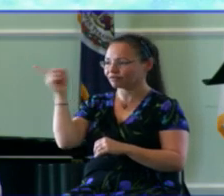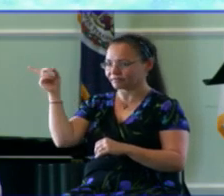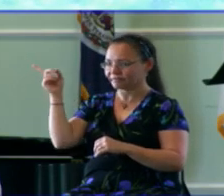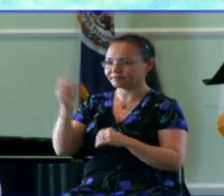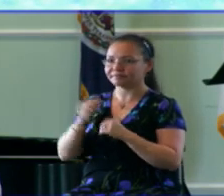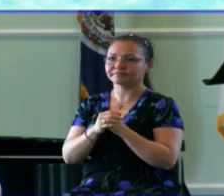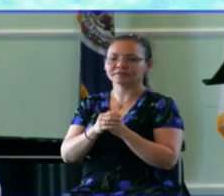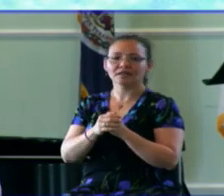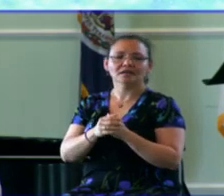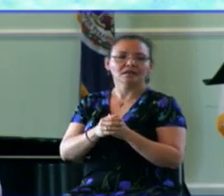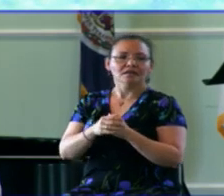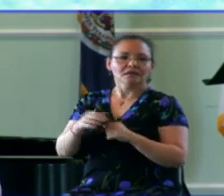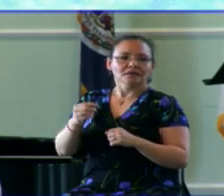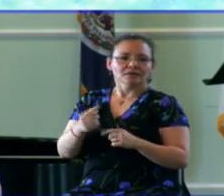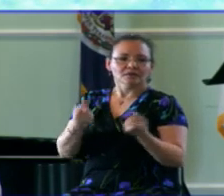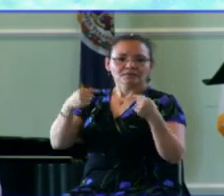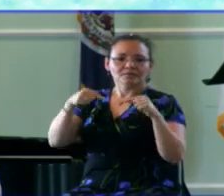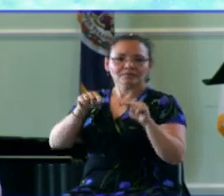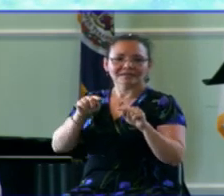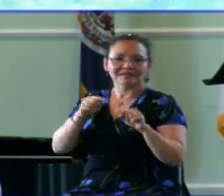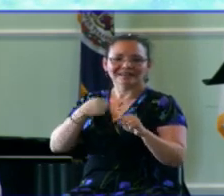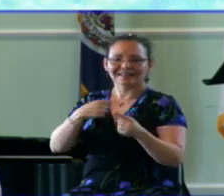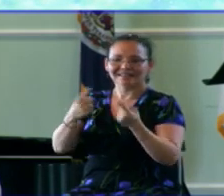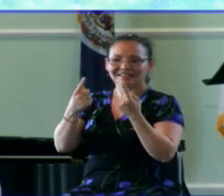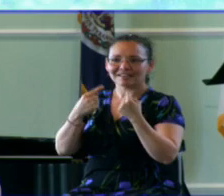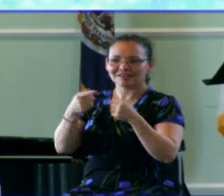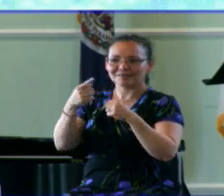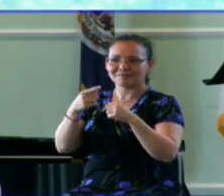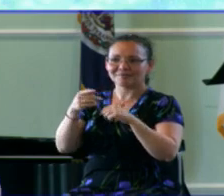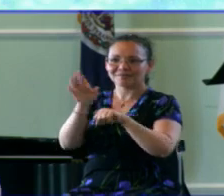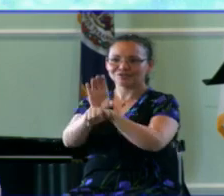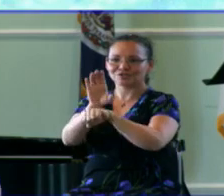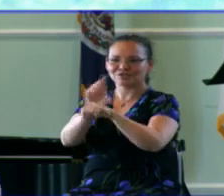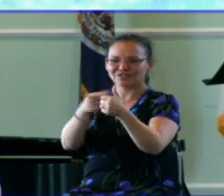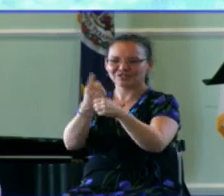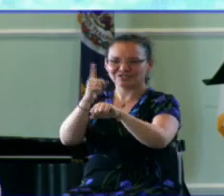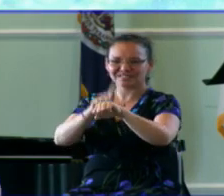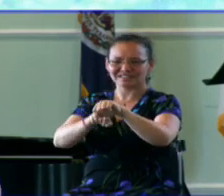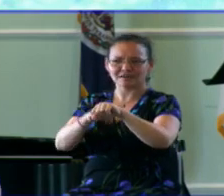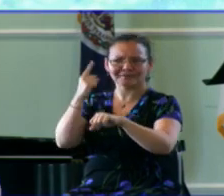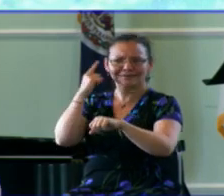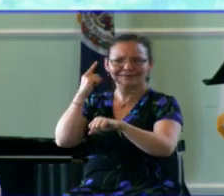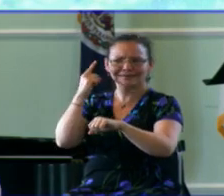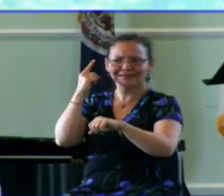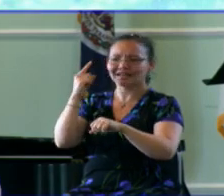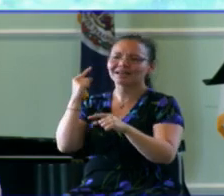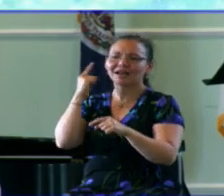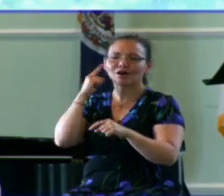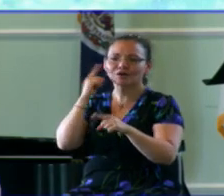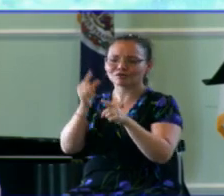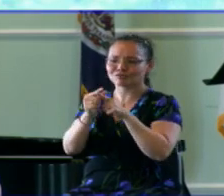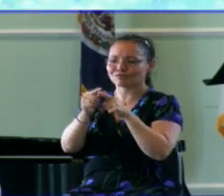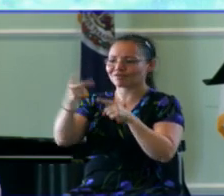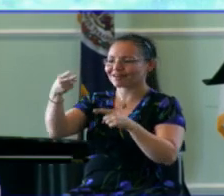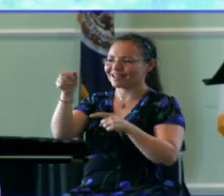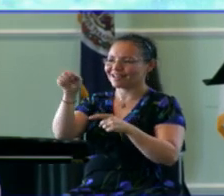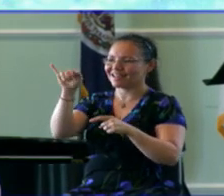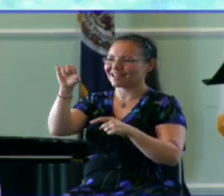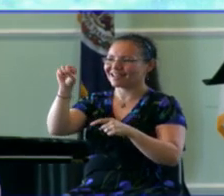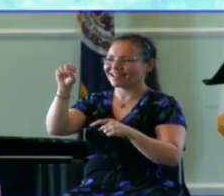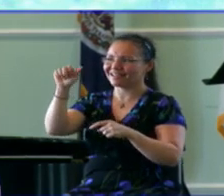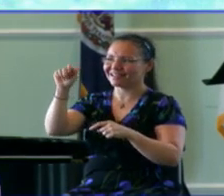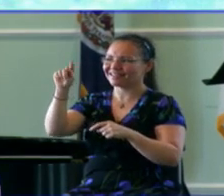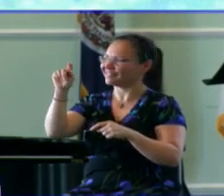came into the church, when I heard the word haystack, I thought about hay, you know, and I said, well, you know, I